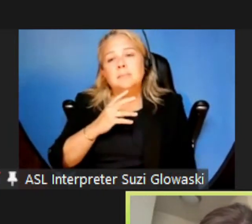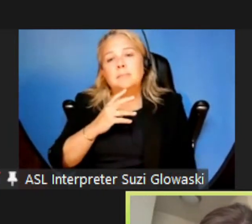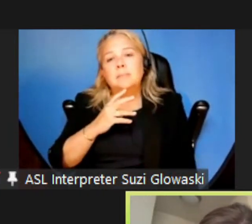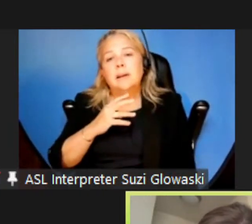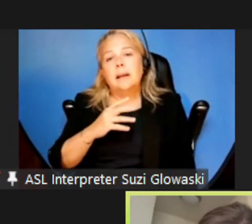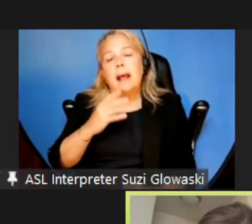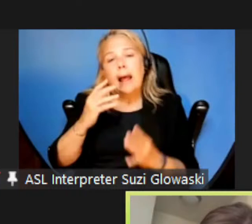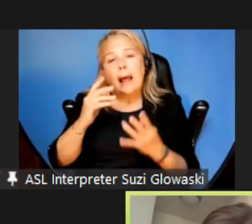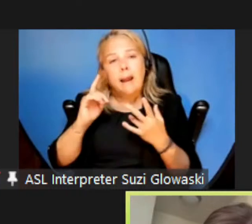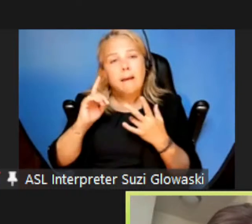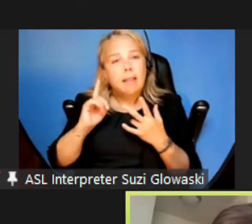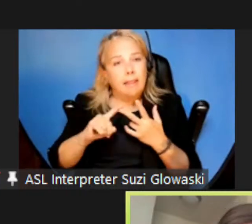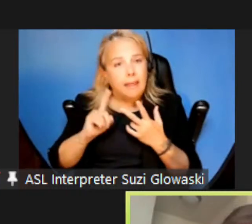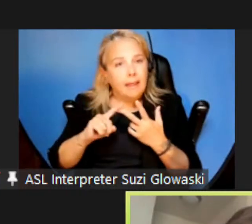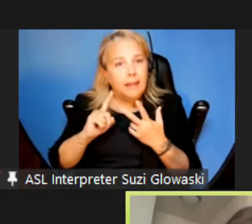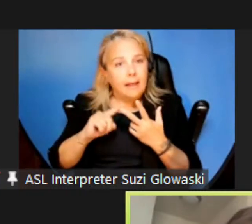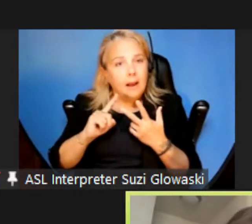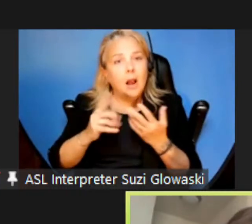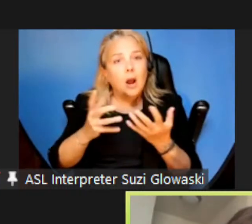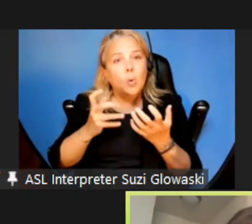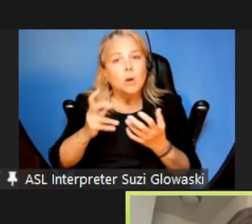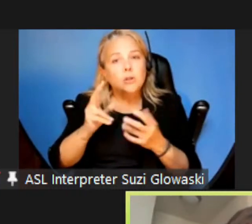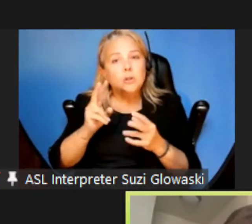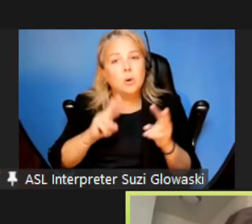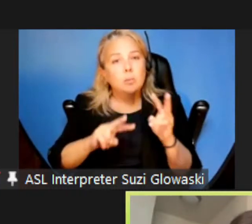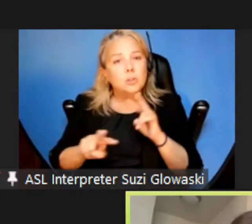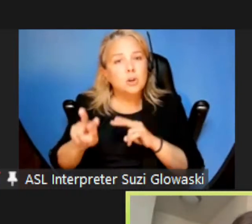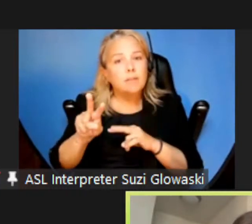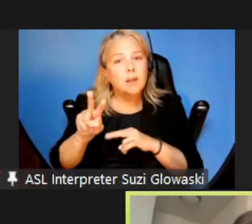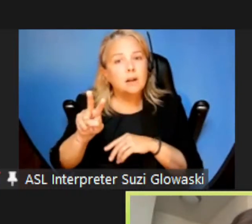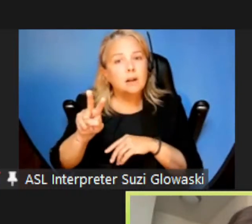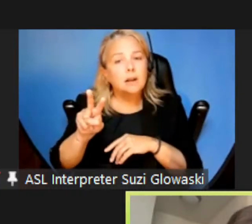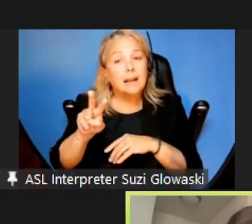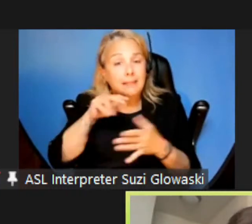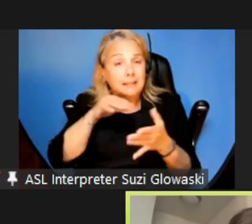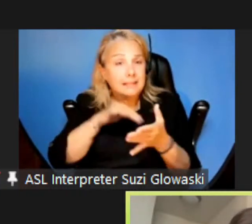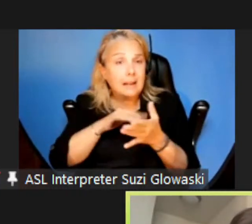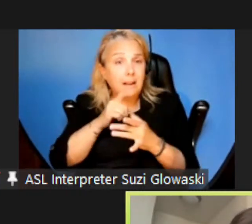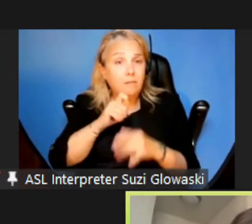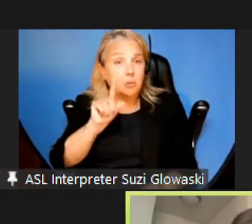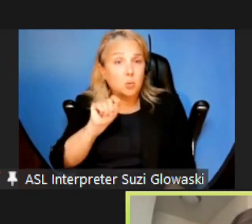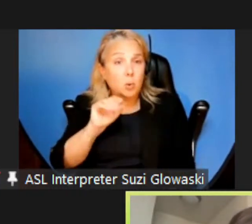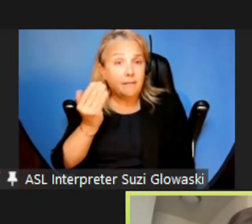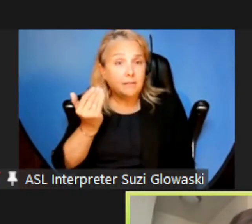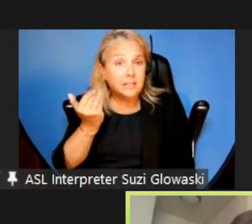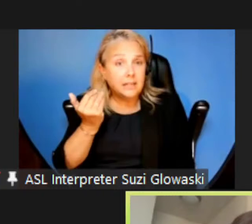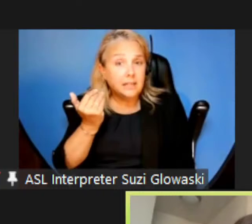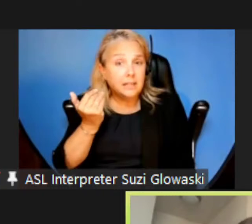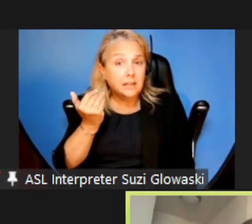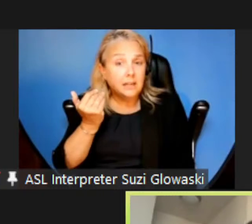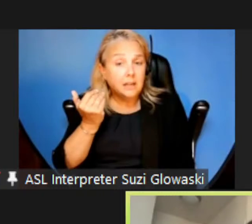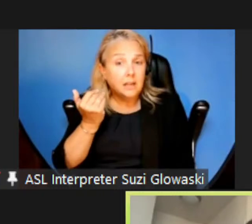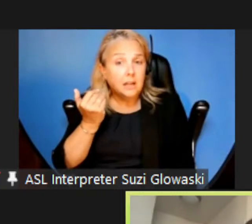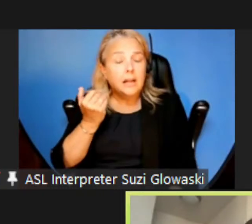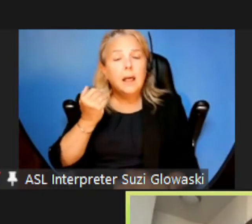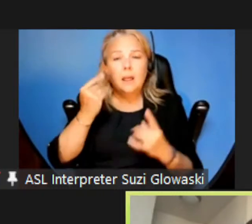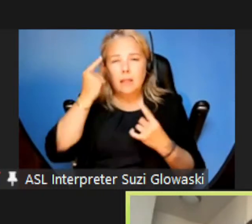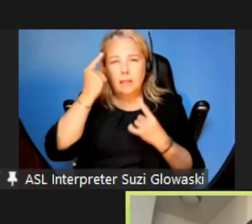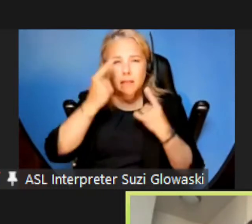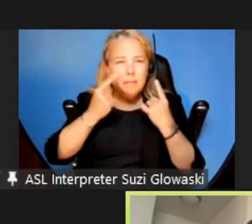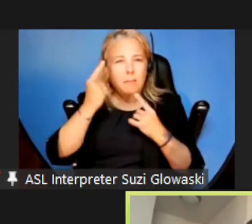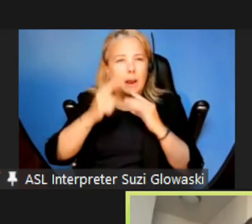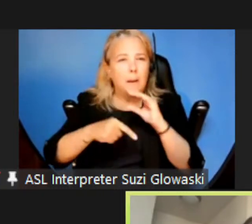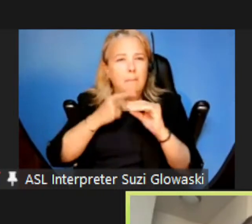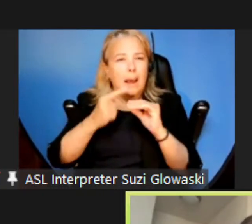Finally, I would like to observe that in the study from 2015, there was consideration for a pedestrian